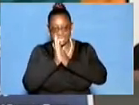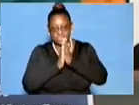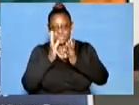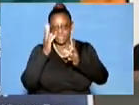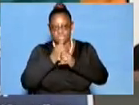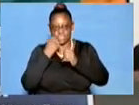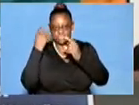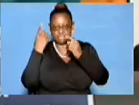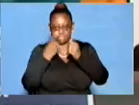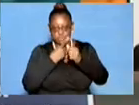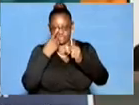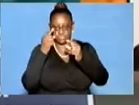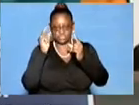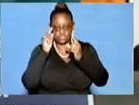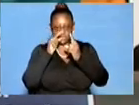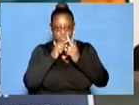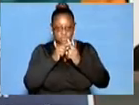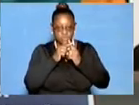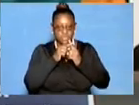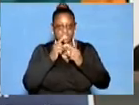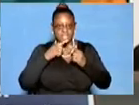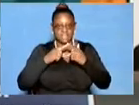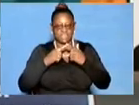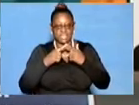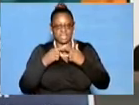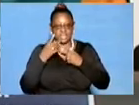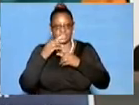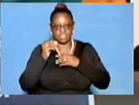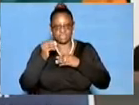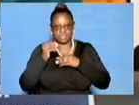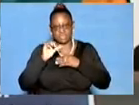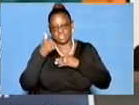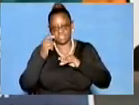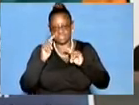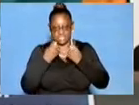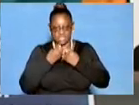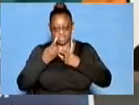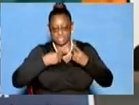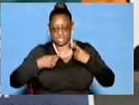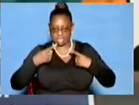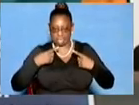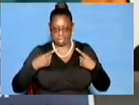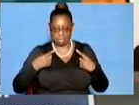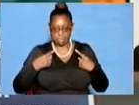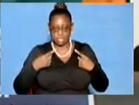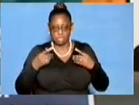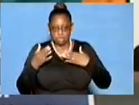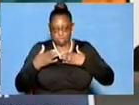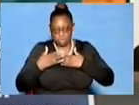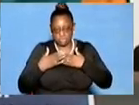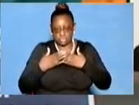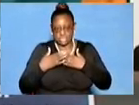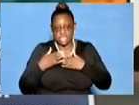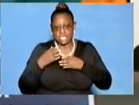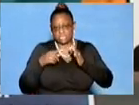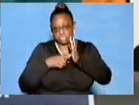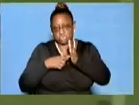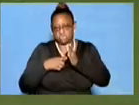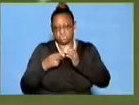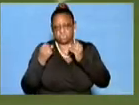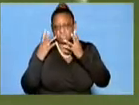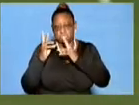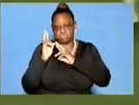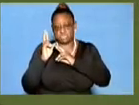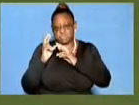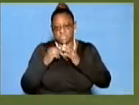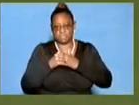goal, but we kind of let them come at us a little bit too much, and we gave them too much respect, and I think we should have. I